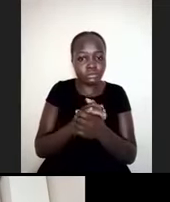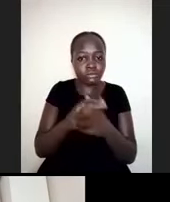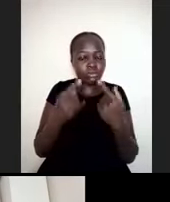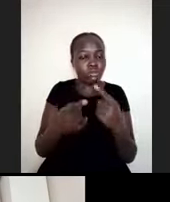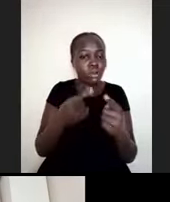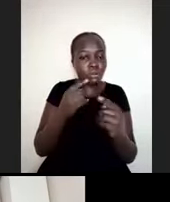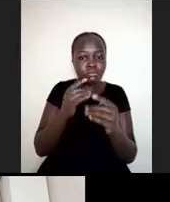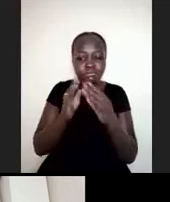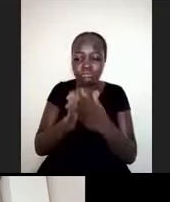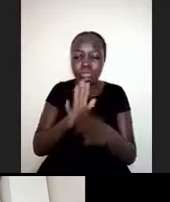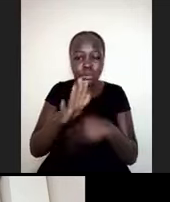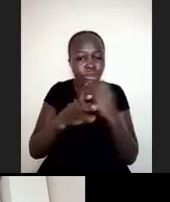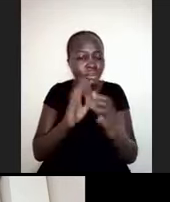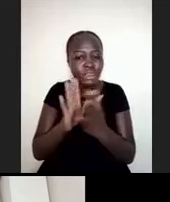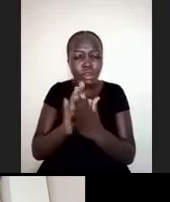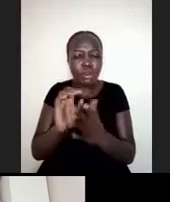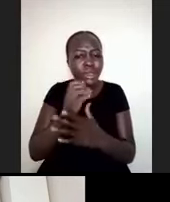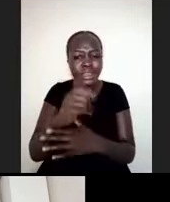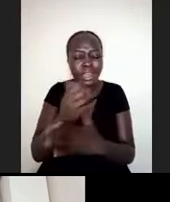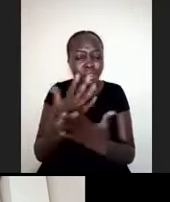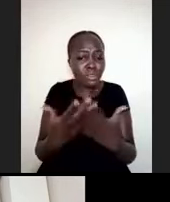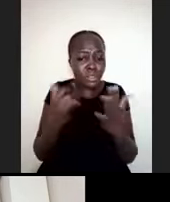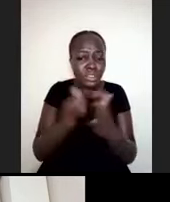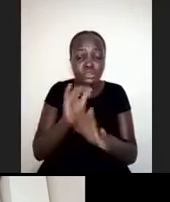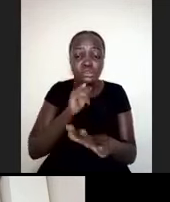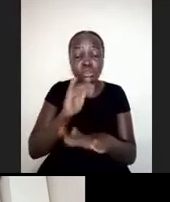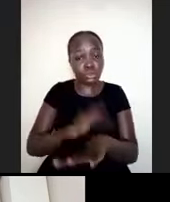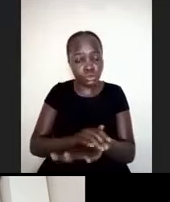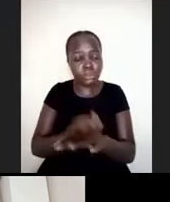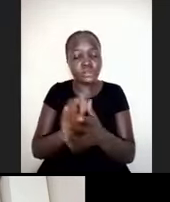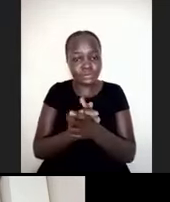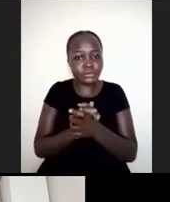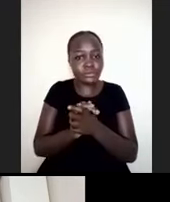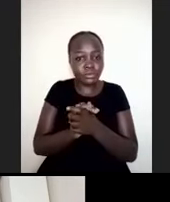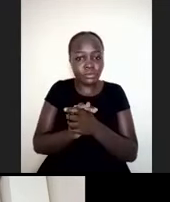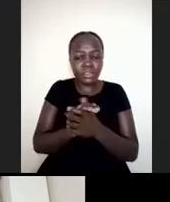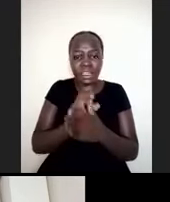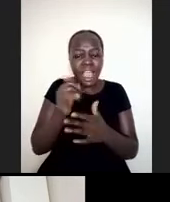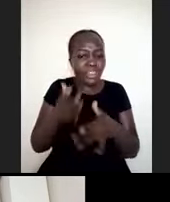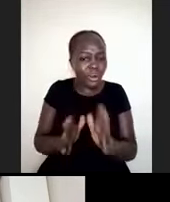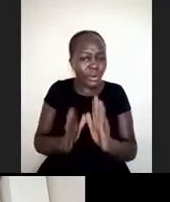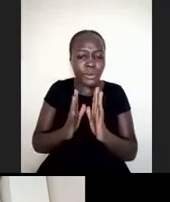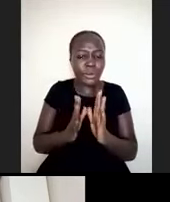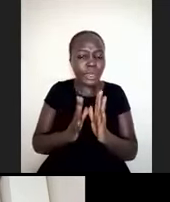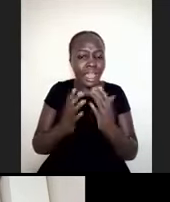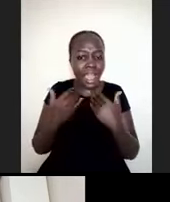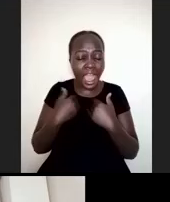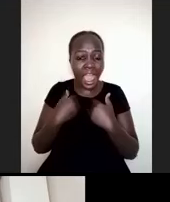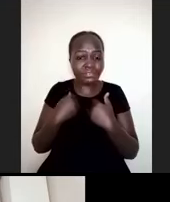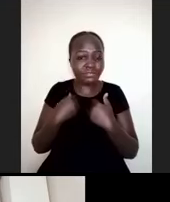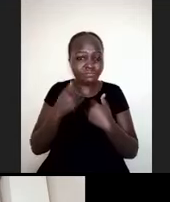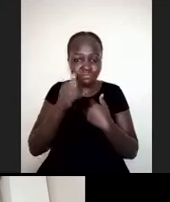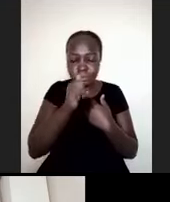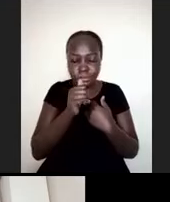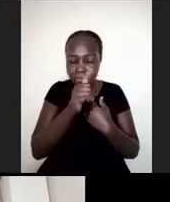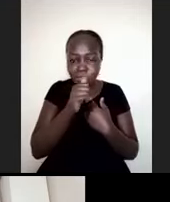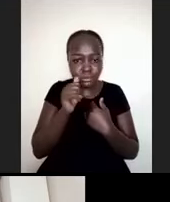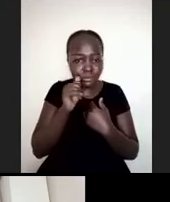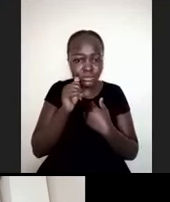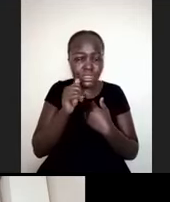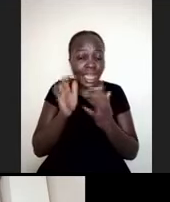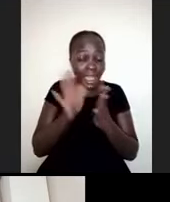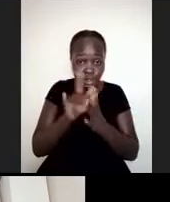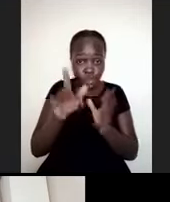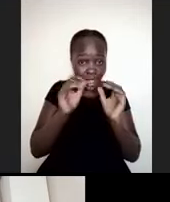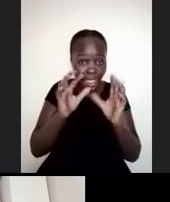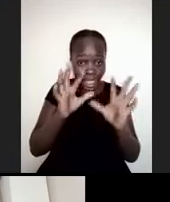anything that's not good. You just select what you want, it'll block out. The other way is to just have passwords, and you're accountable for